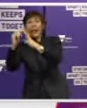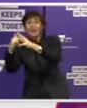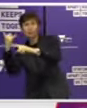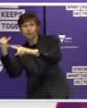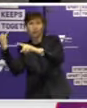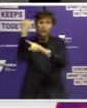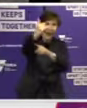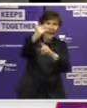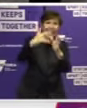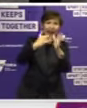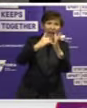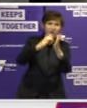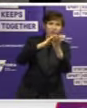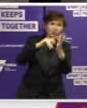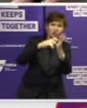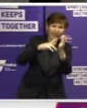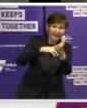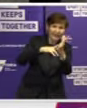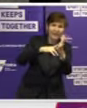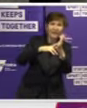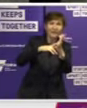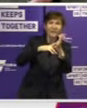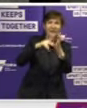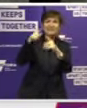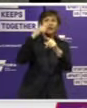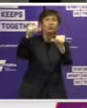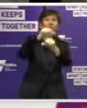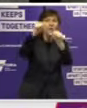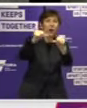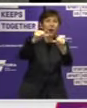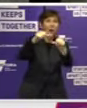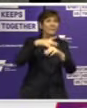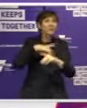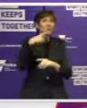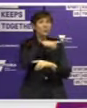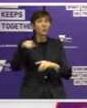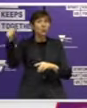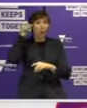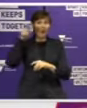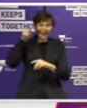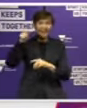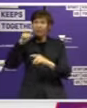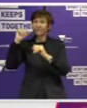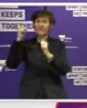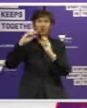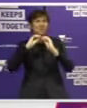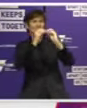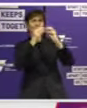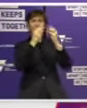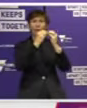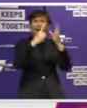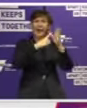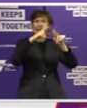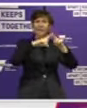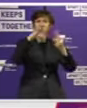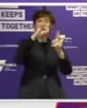it's all okay because he went around, as you know, in subsequent texts to the AFP. Well, no, no, no. Saying that's a special deal. No, no.